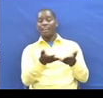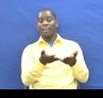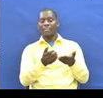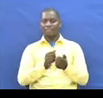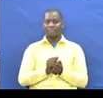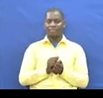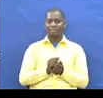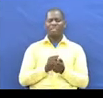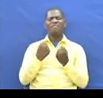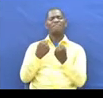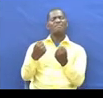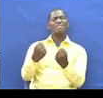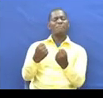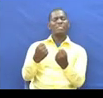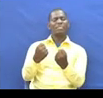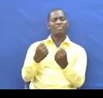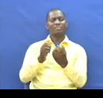Looking if I can find one here.